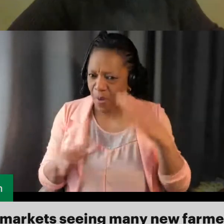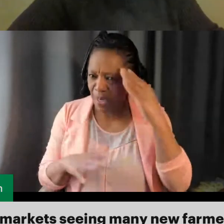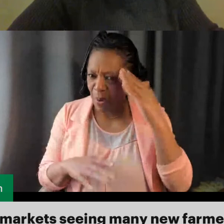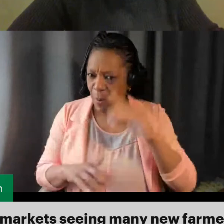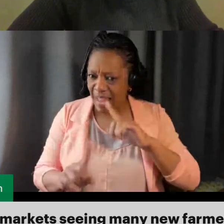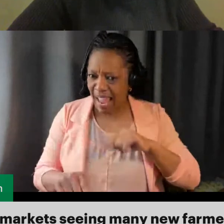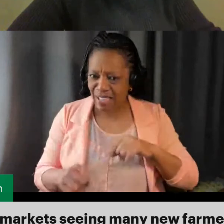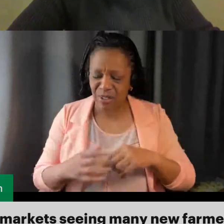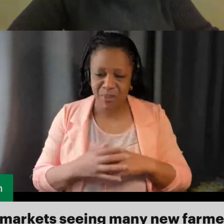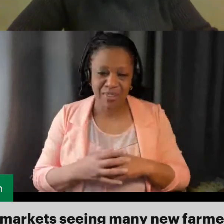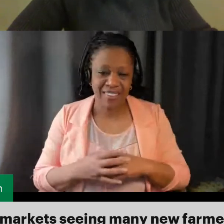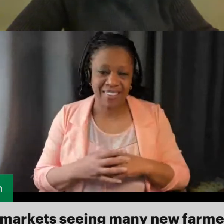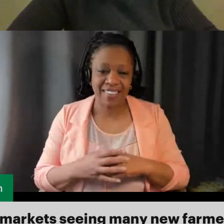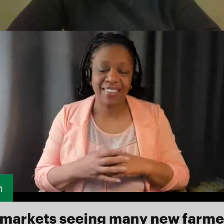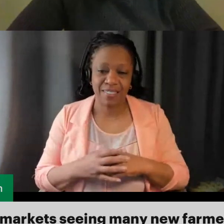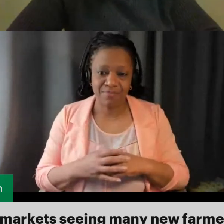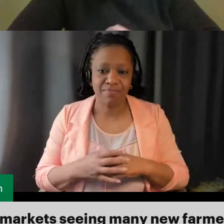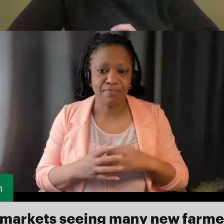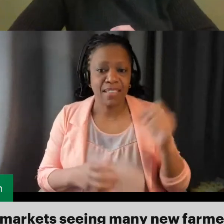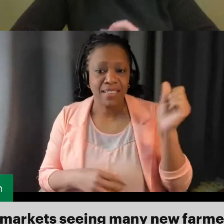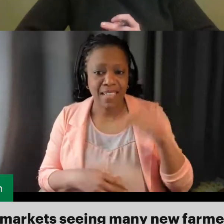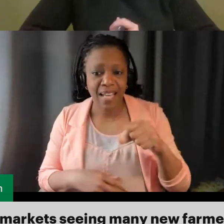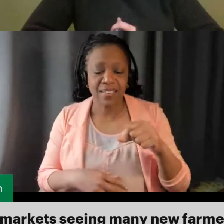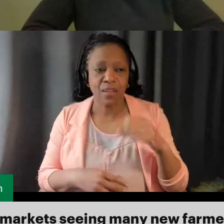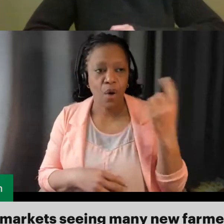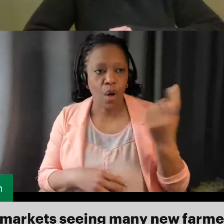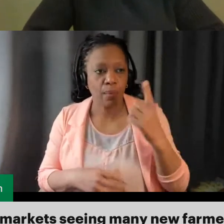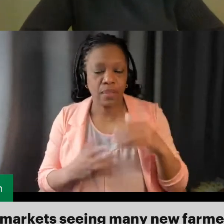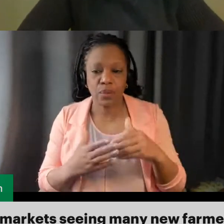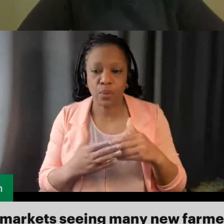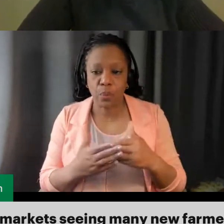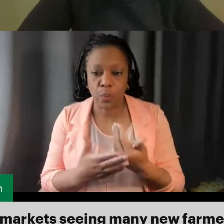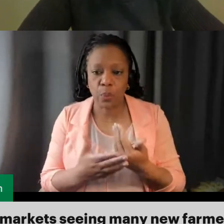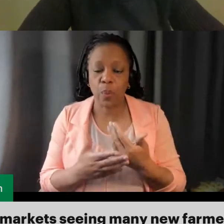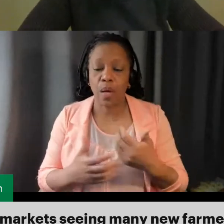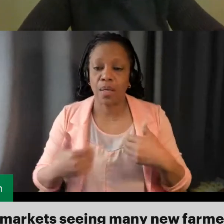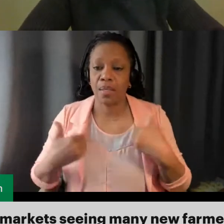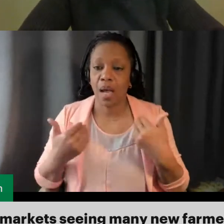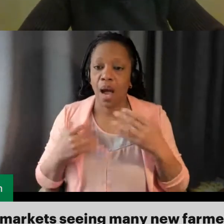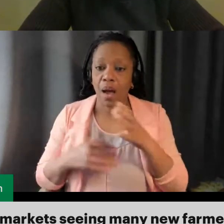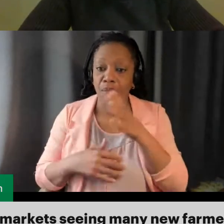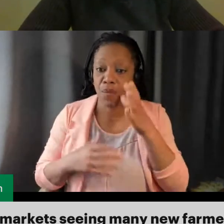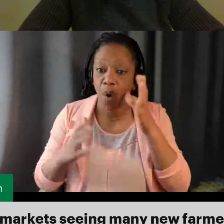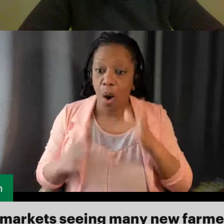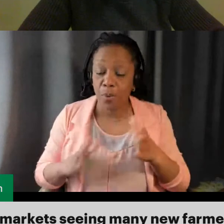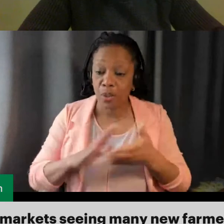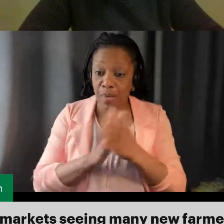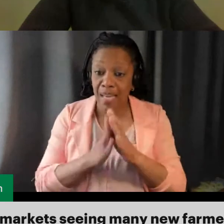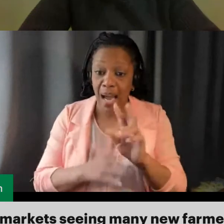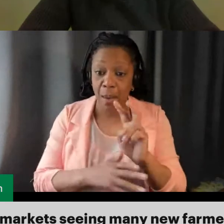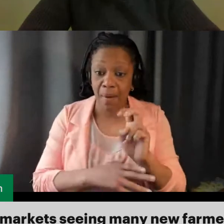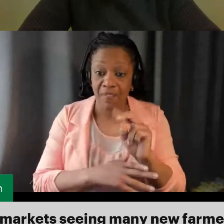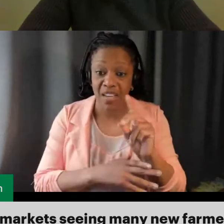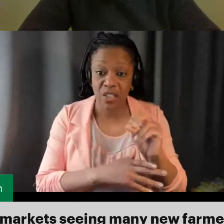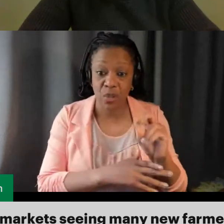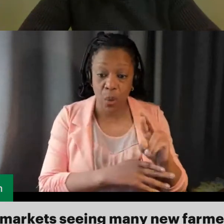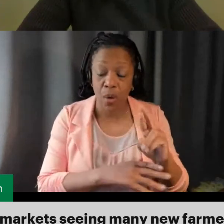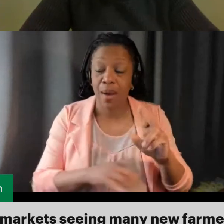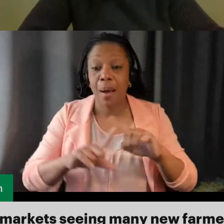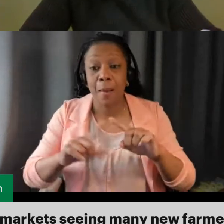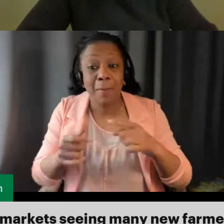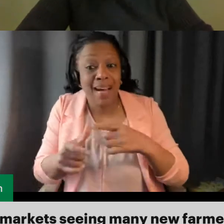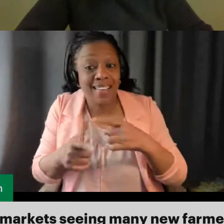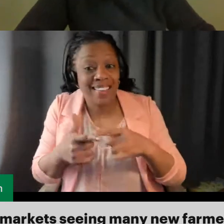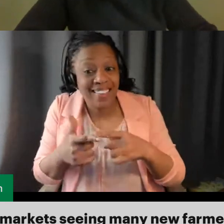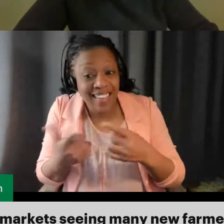Yeah, there's always a lot of new young farmers looking to become vendors. And then the reality of being a new young farmer with no